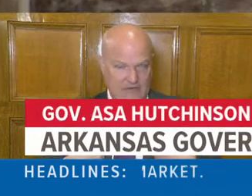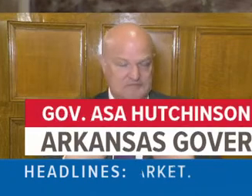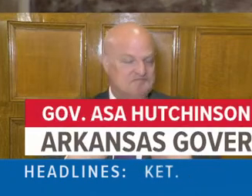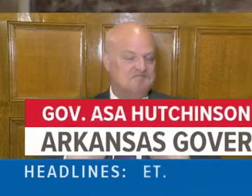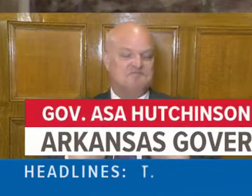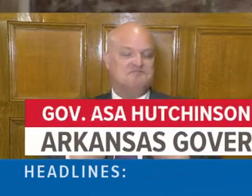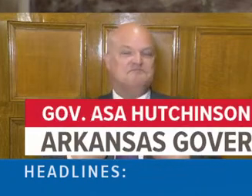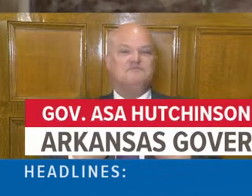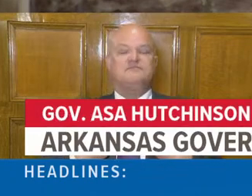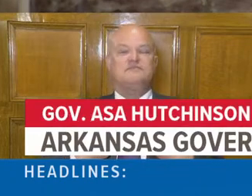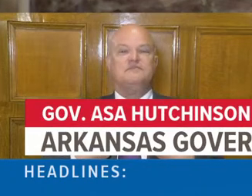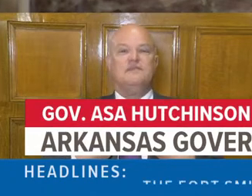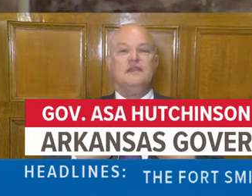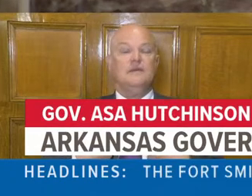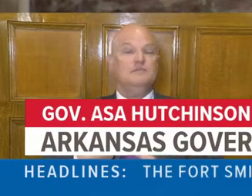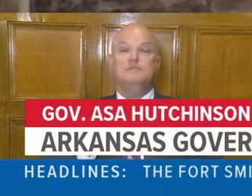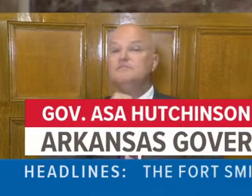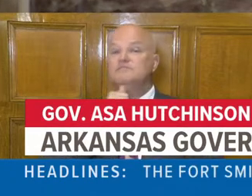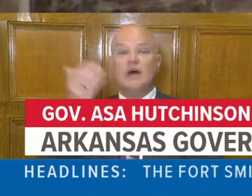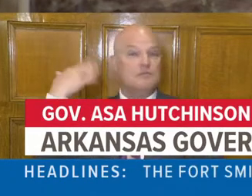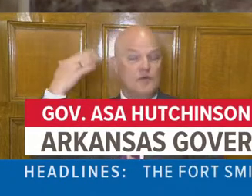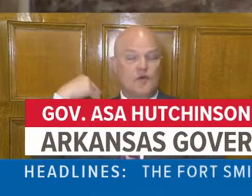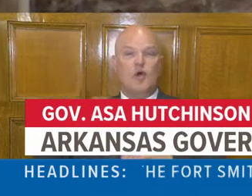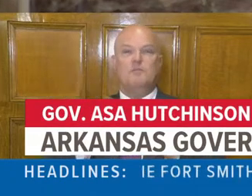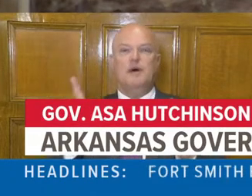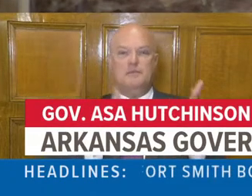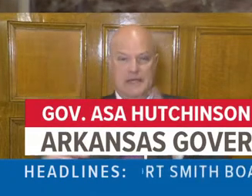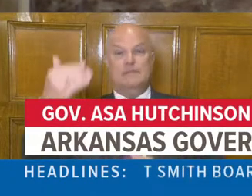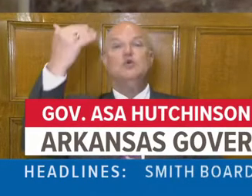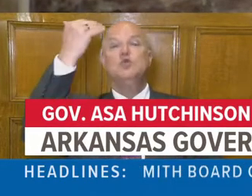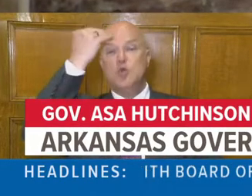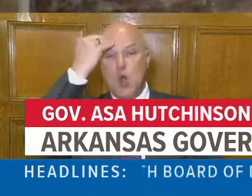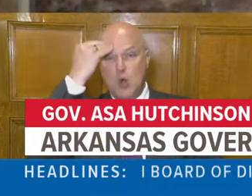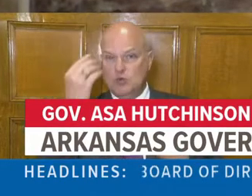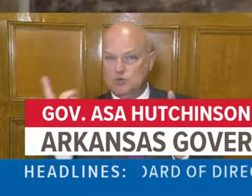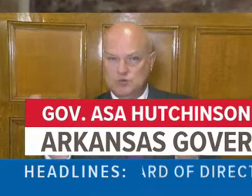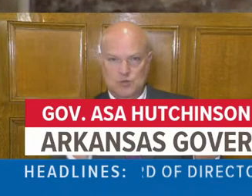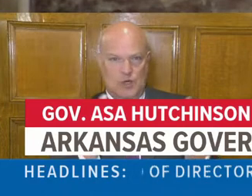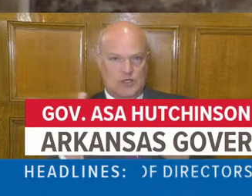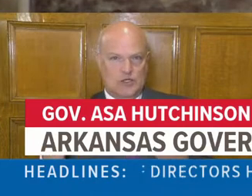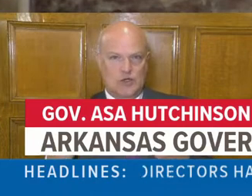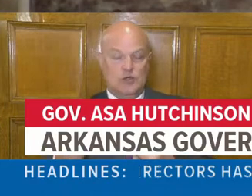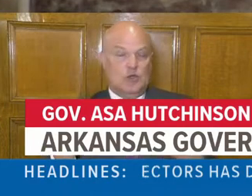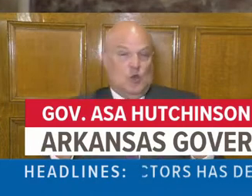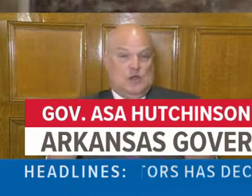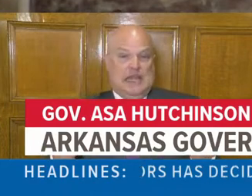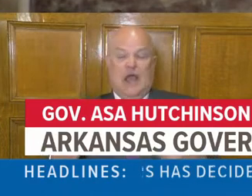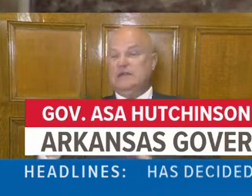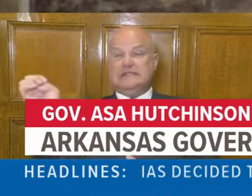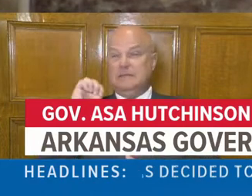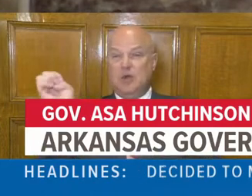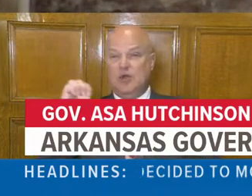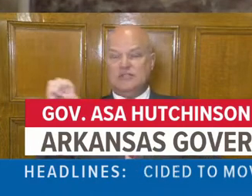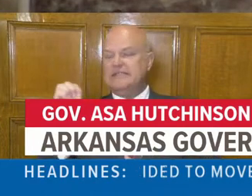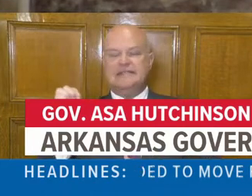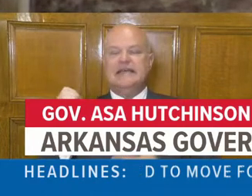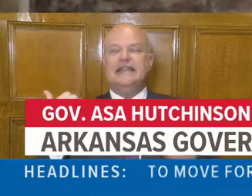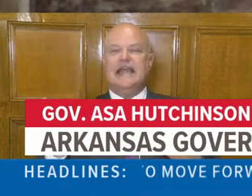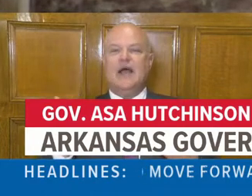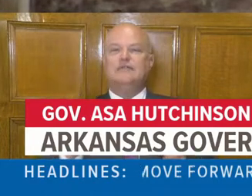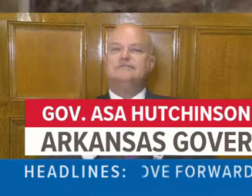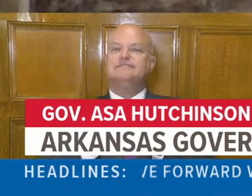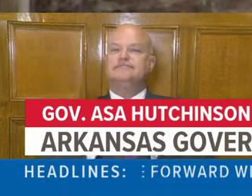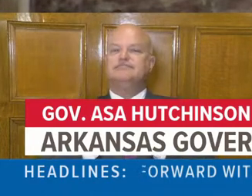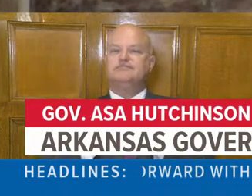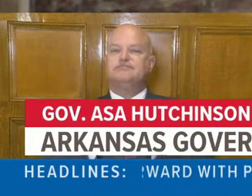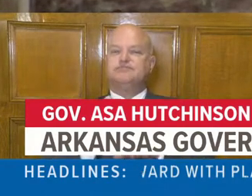did not have access before. Everyone knows what to do. It is not an emergency. It is a maintenance of